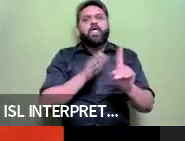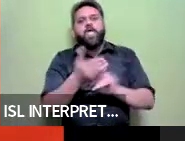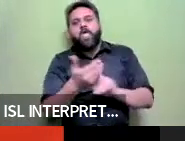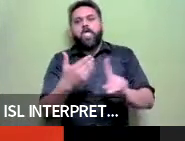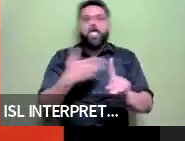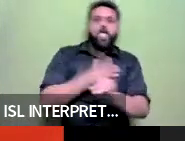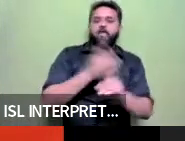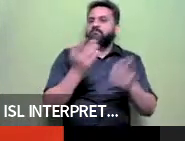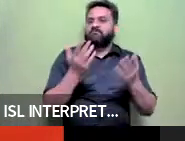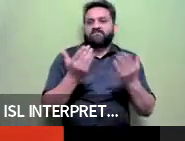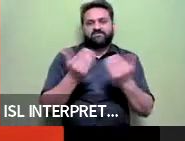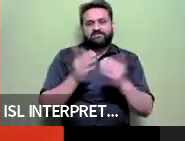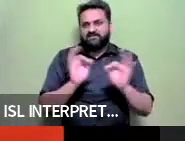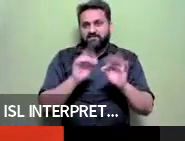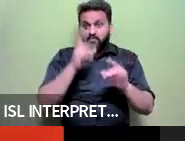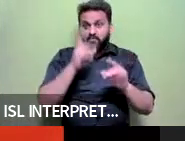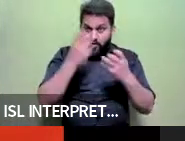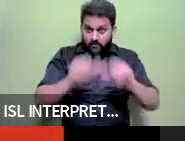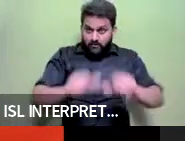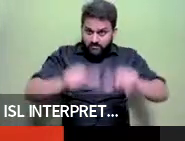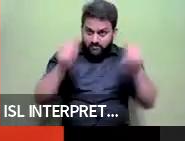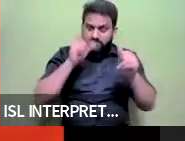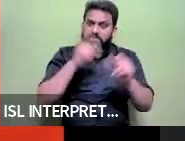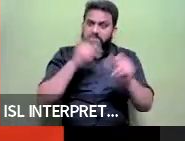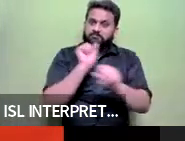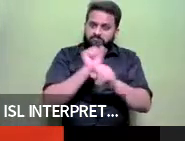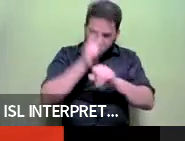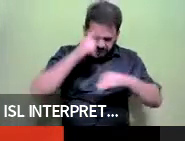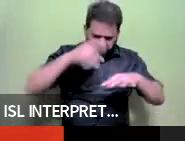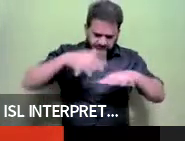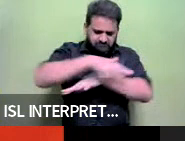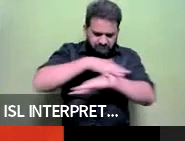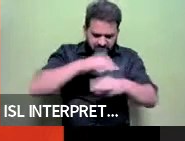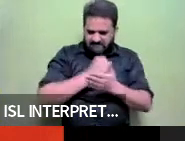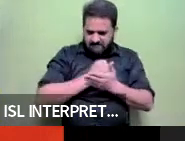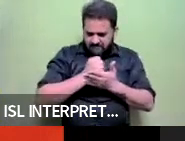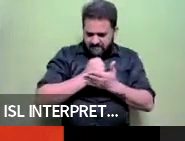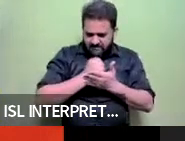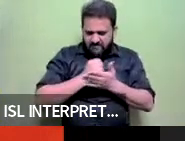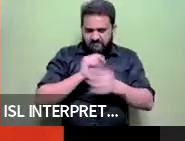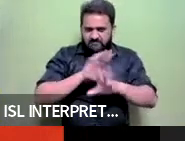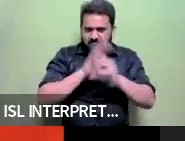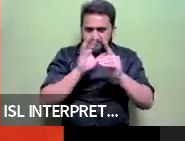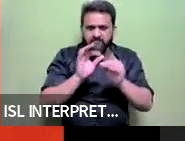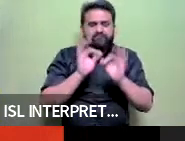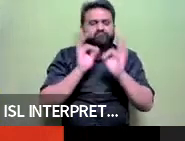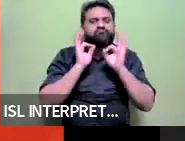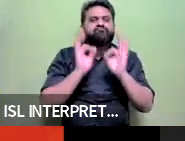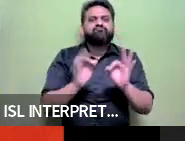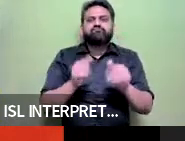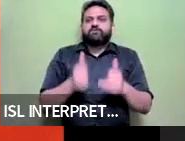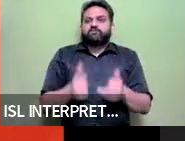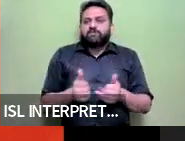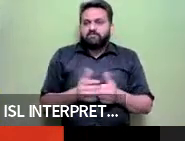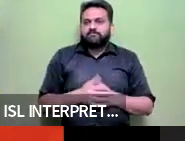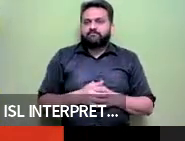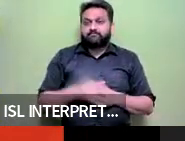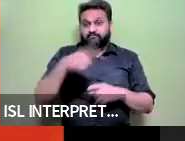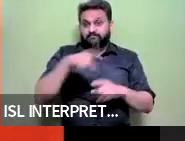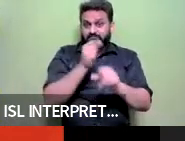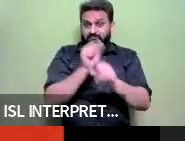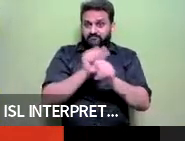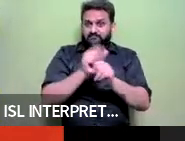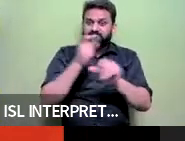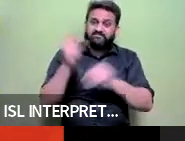success. It has to require preparation, practice, and inspiration. You have been working for so